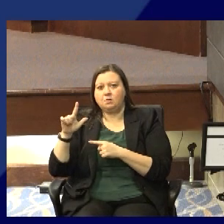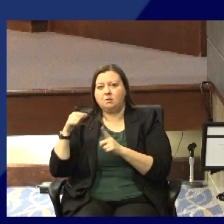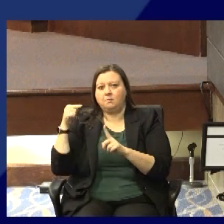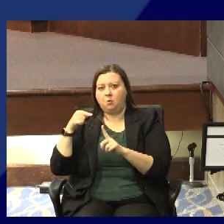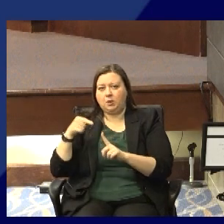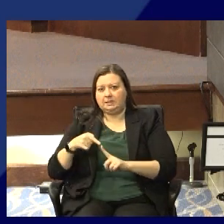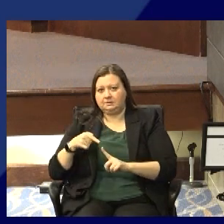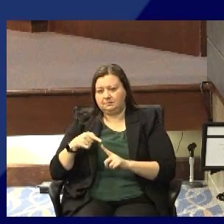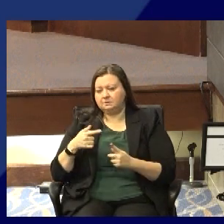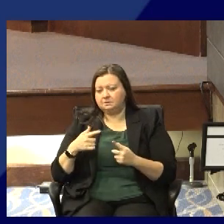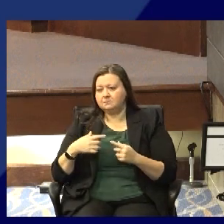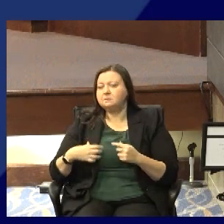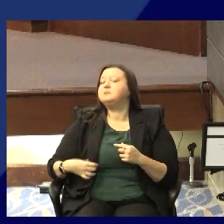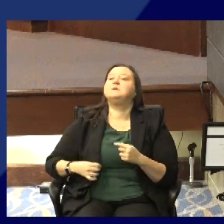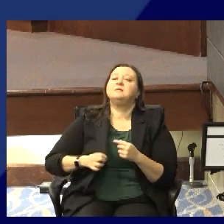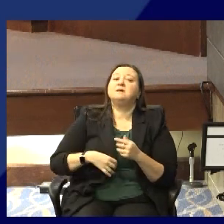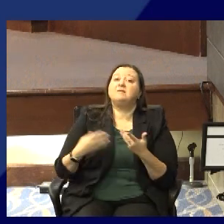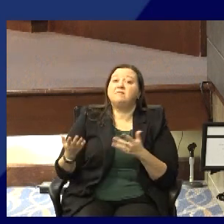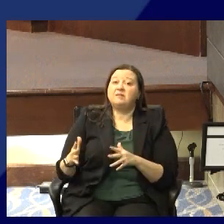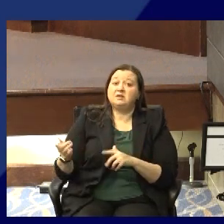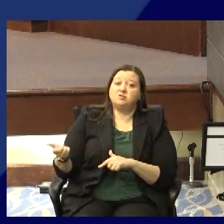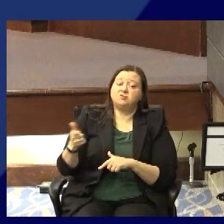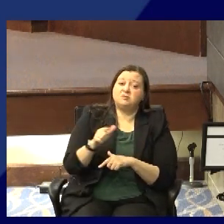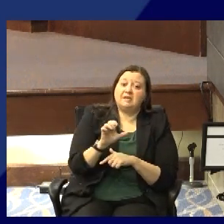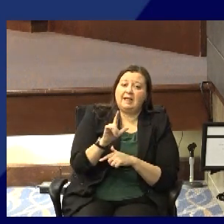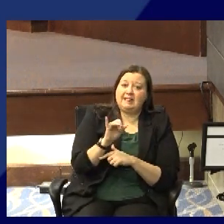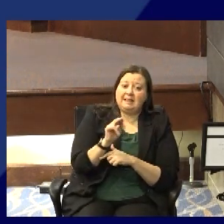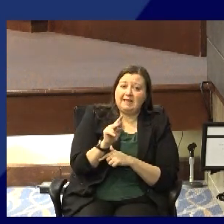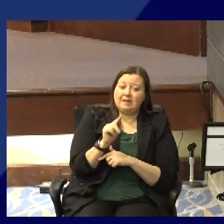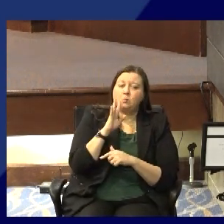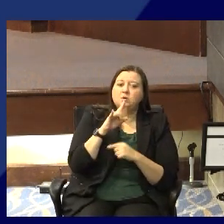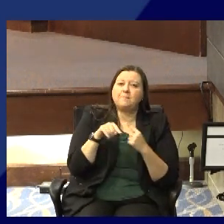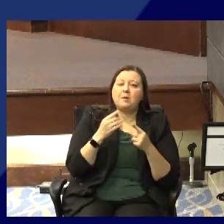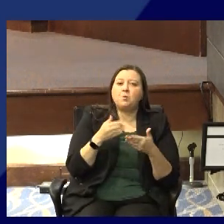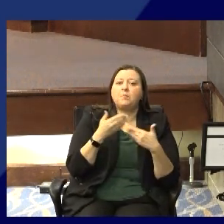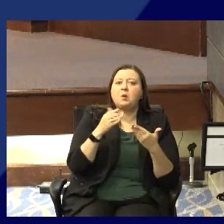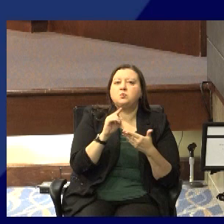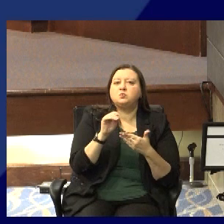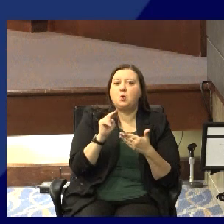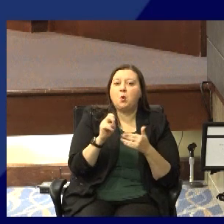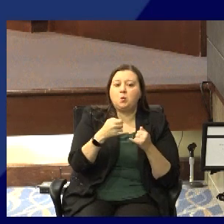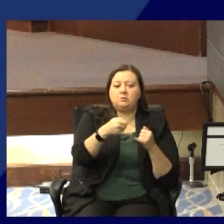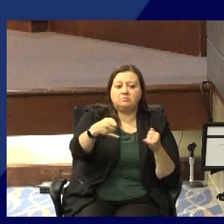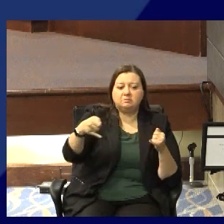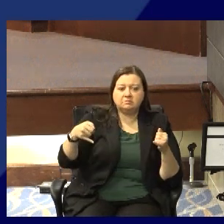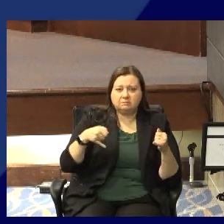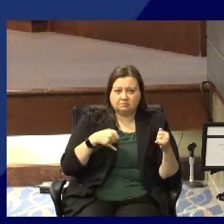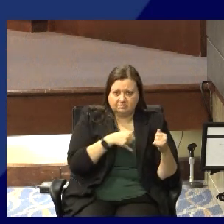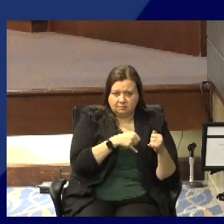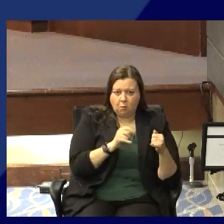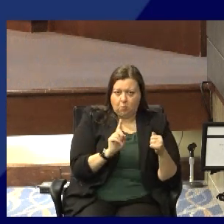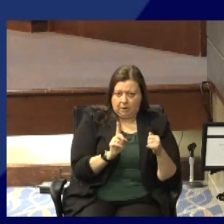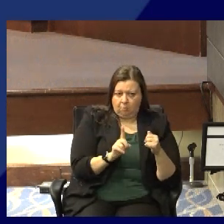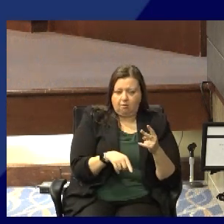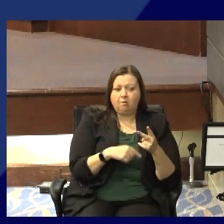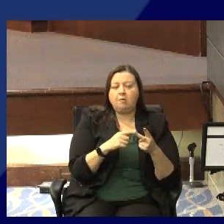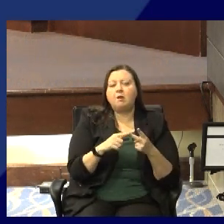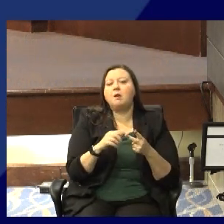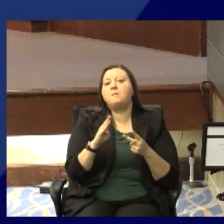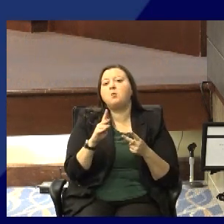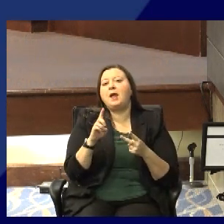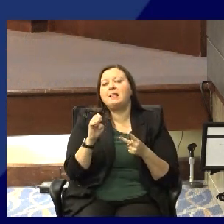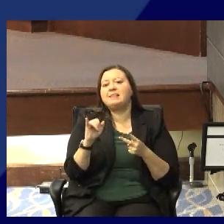And then Clint will talk about the proposed zoning. And then finally, Bradley will wrap it up with the